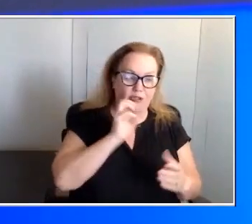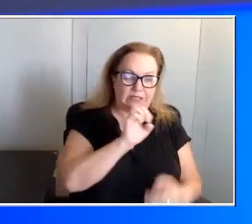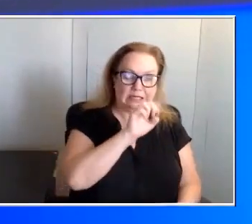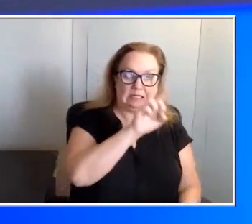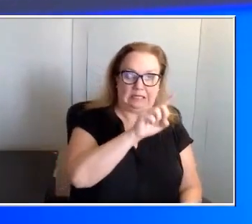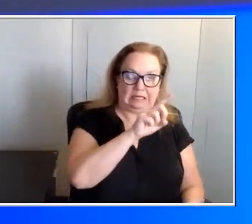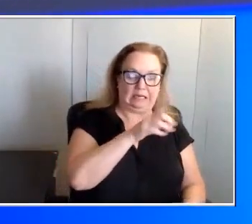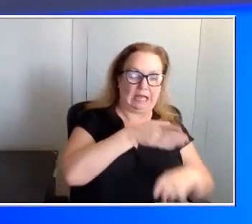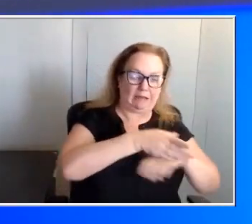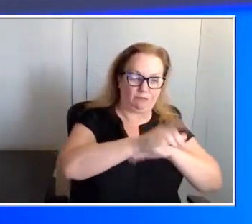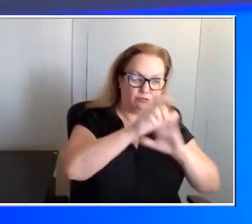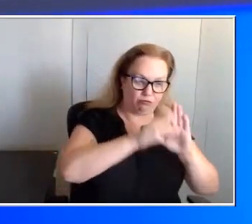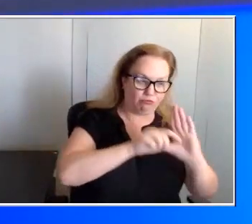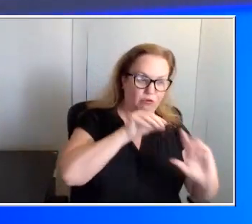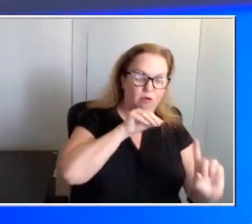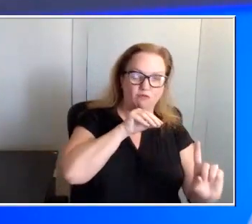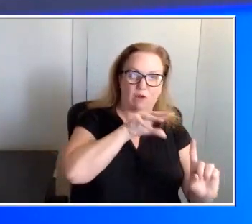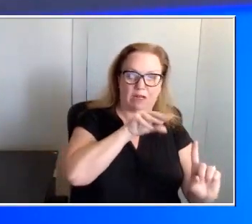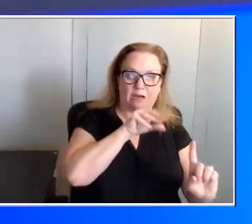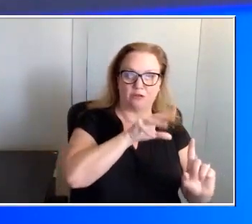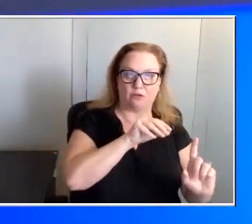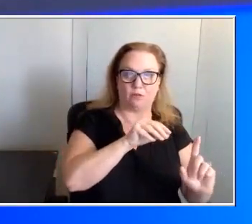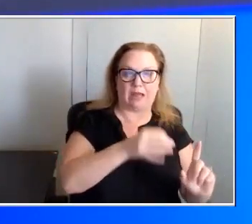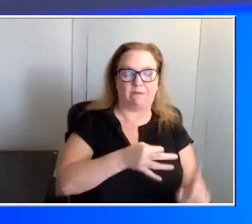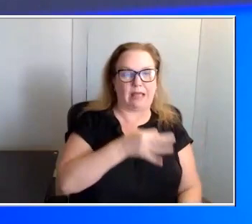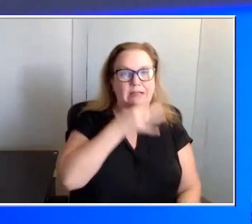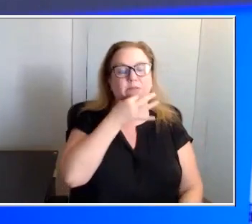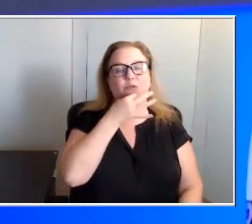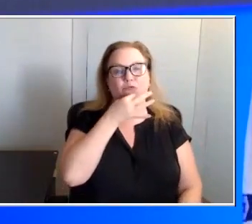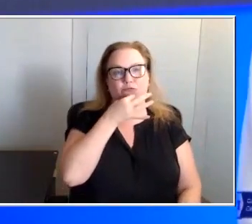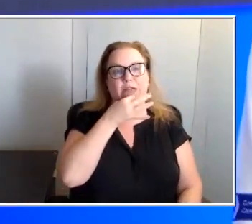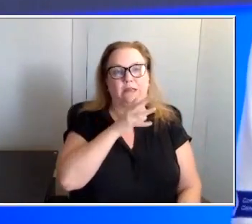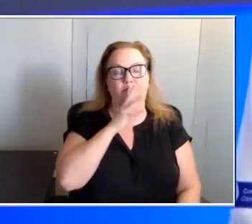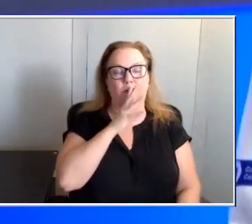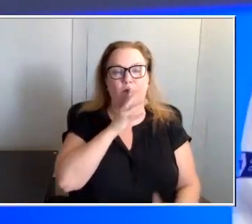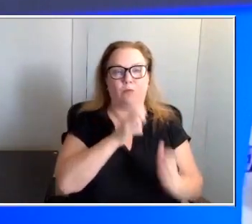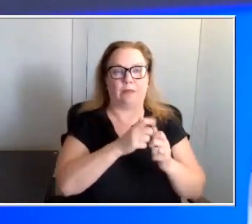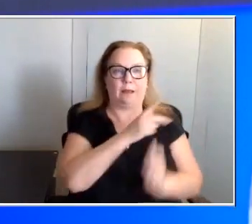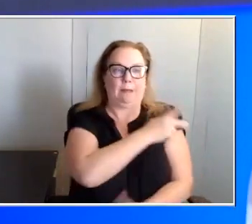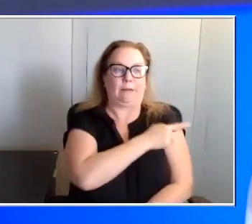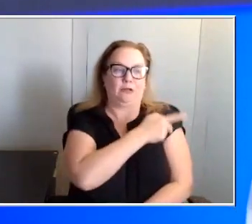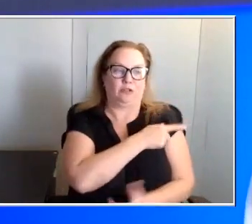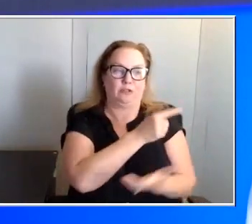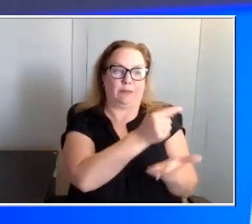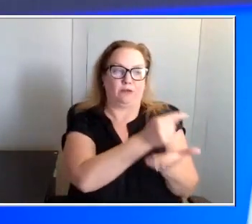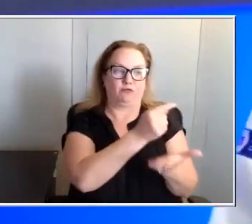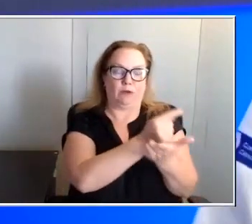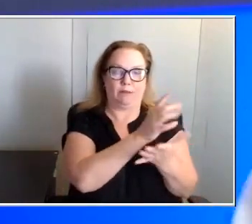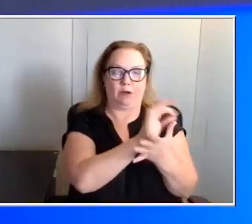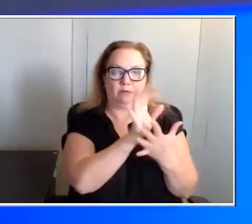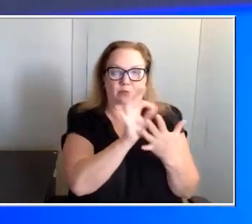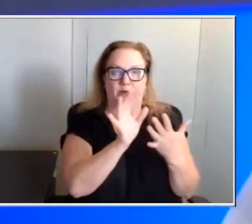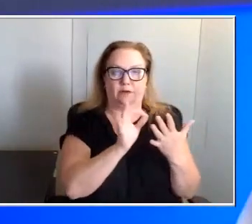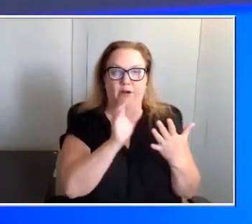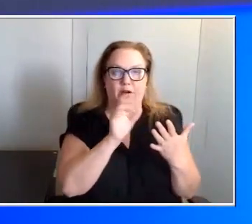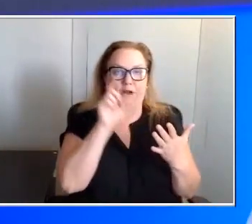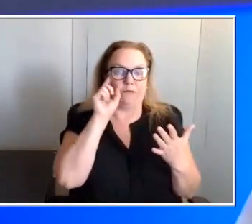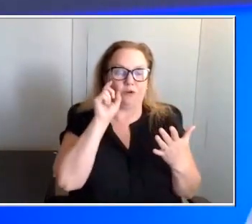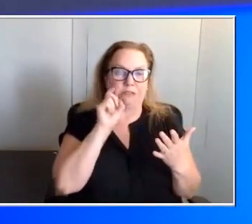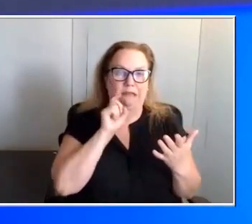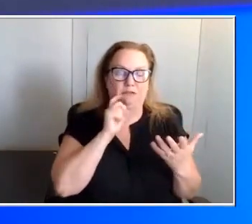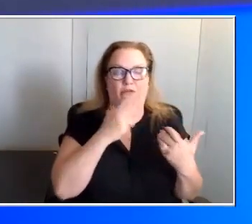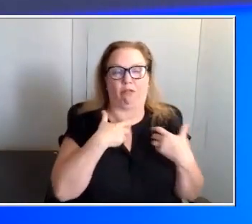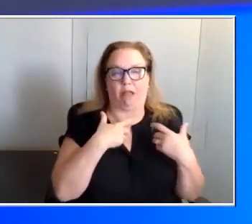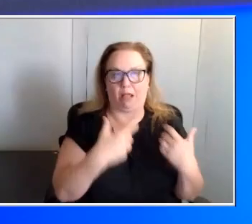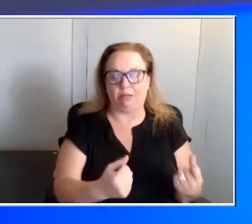radiation, we have great experts that can really talk to patients through the different treatment options for sexual dysfunction. And I think that's part of the